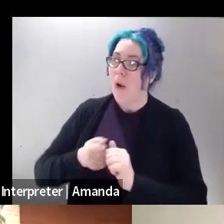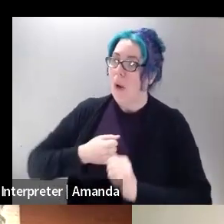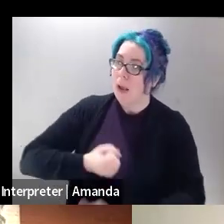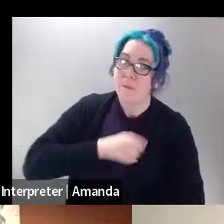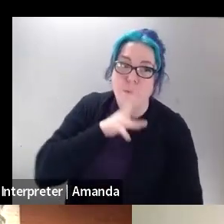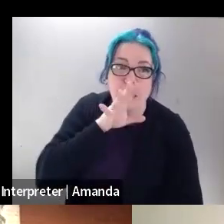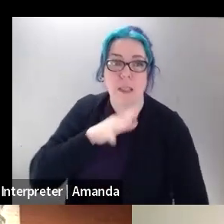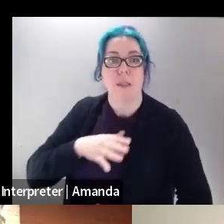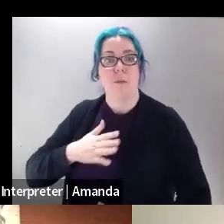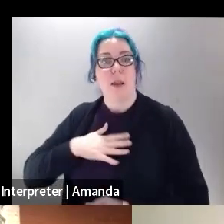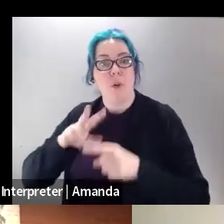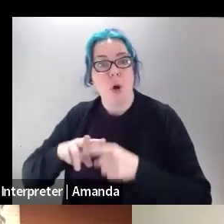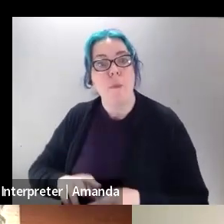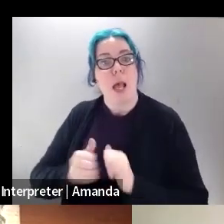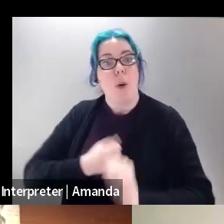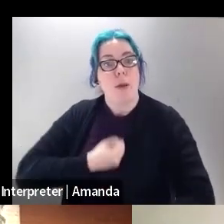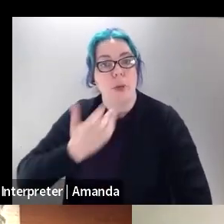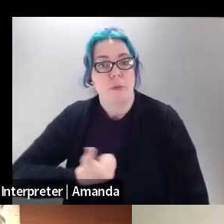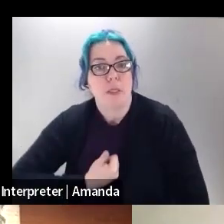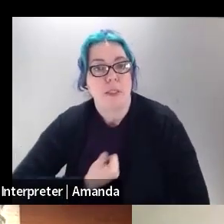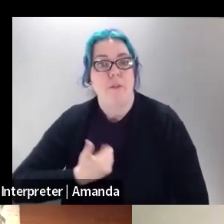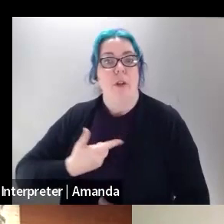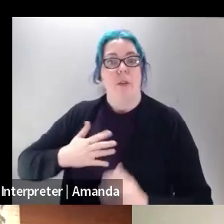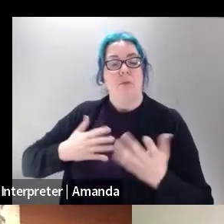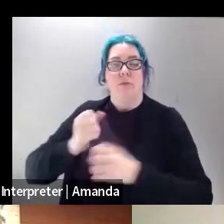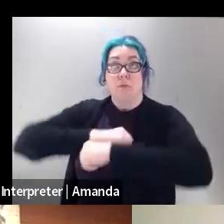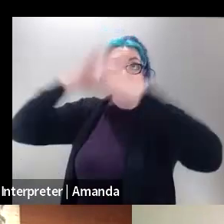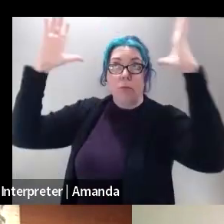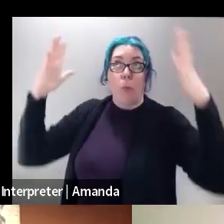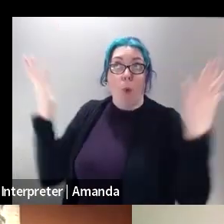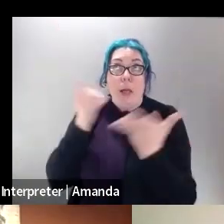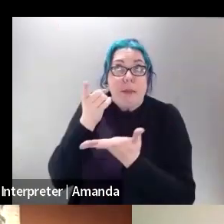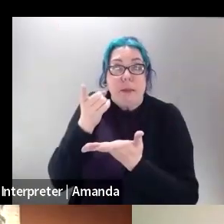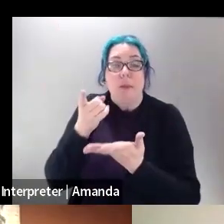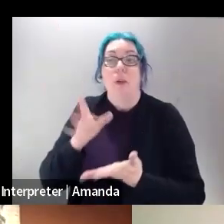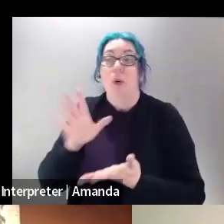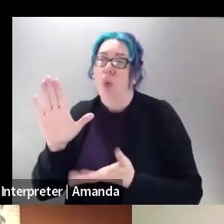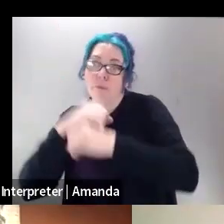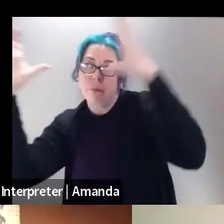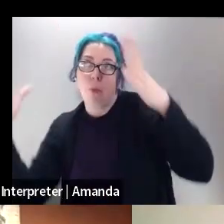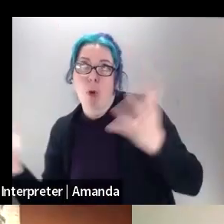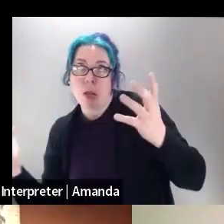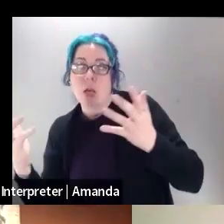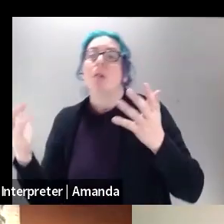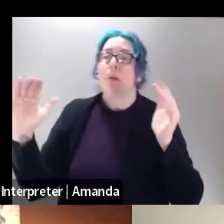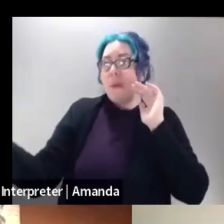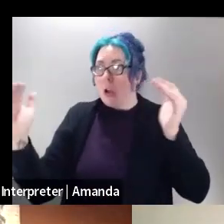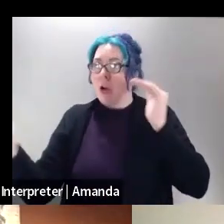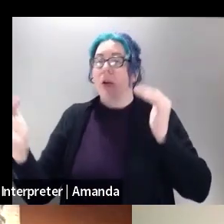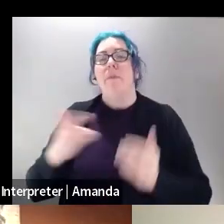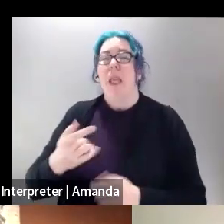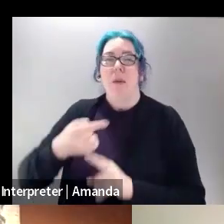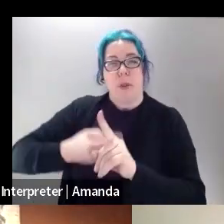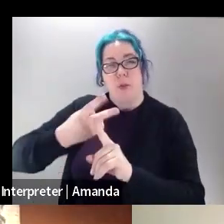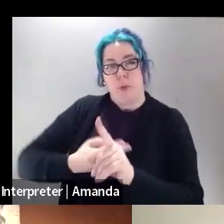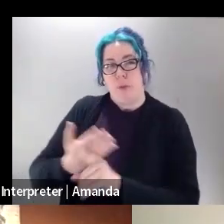yeah. And so I kind of have those meetings, a month, 2 months, prior to the rehearsal,